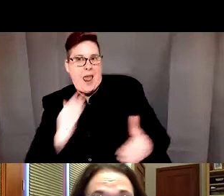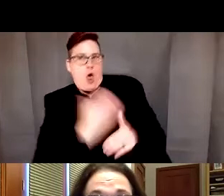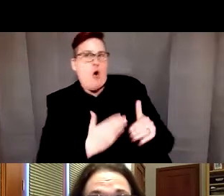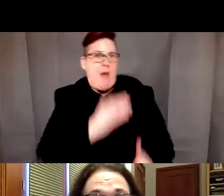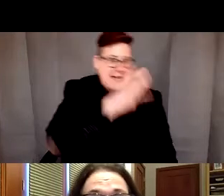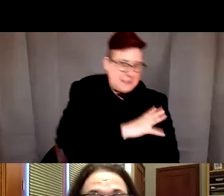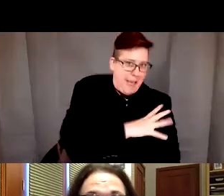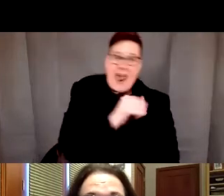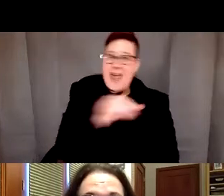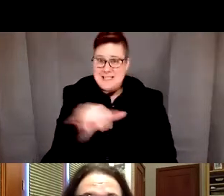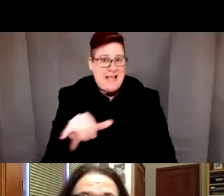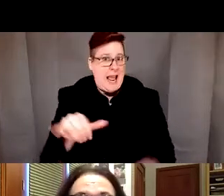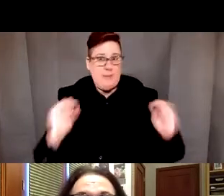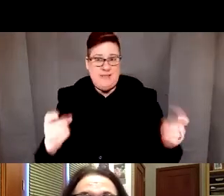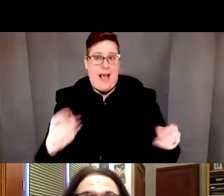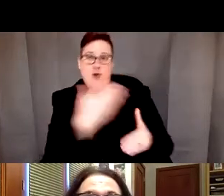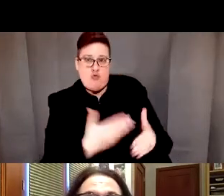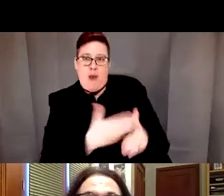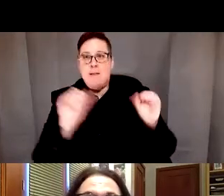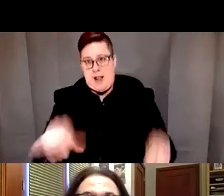same-sex harassment.